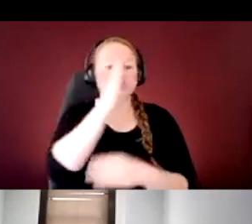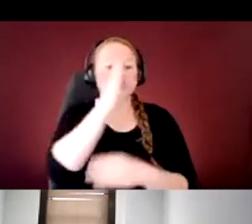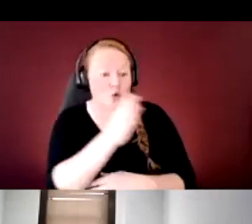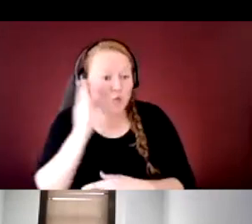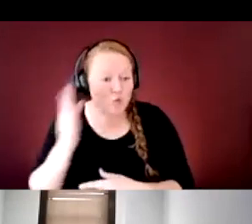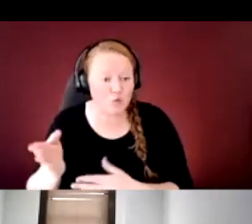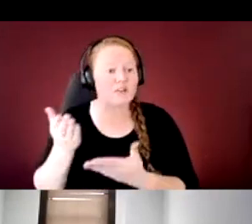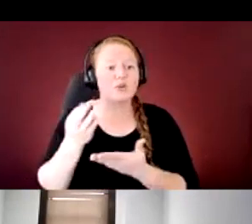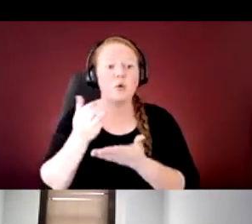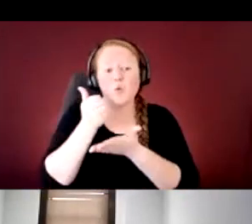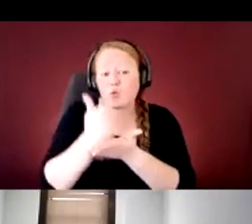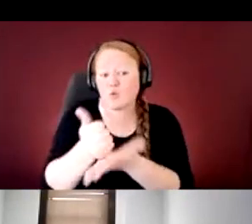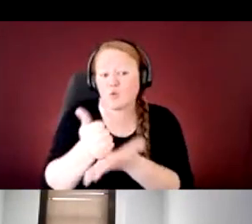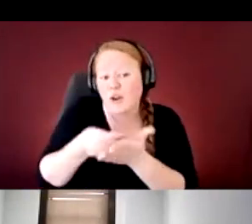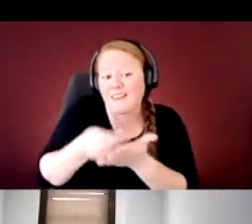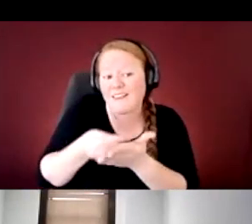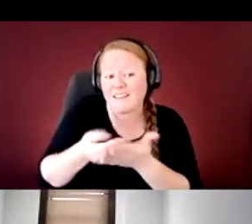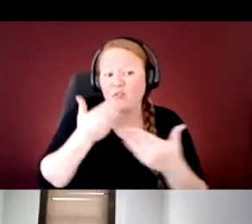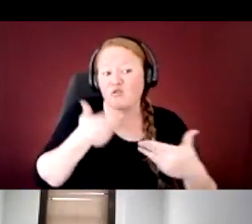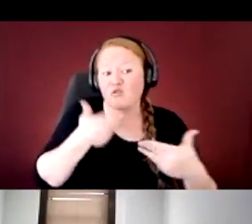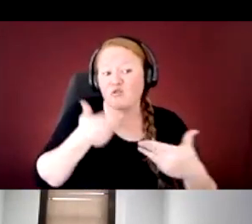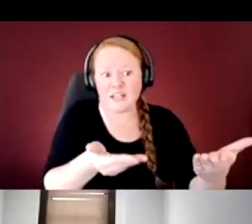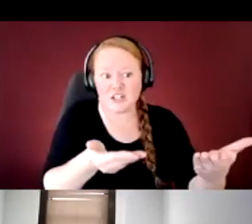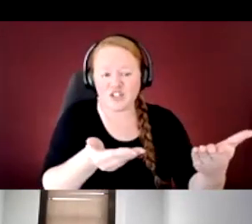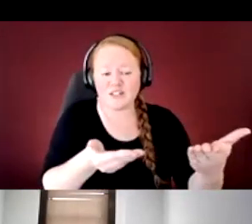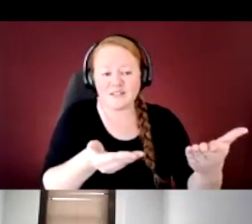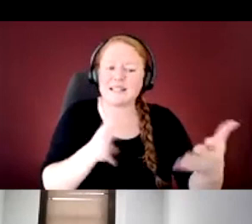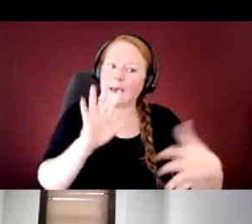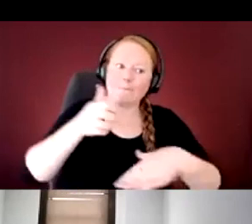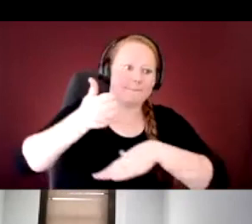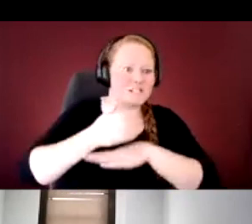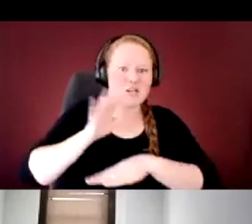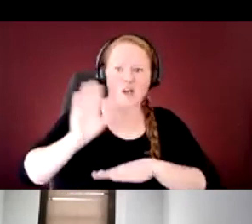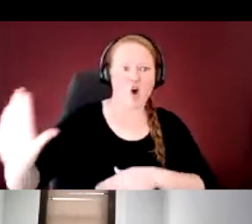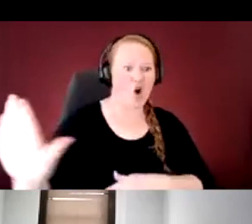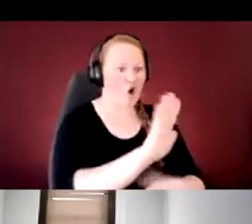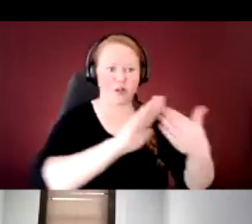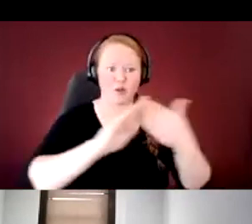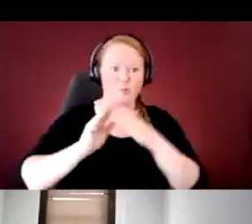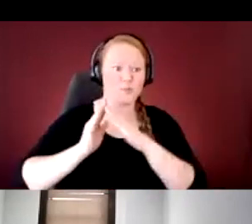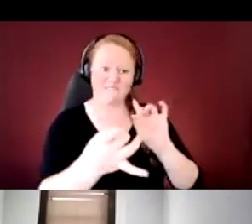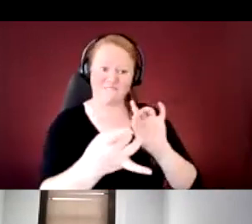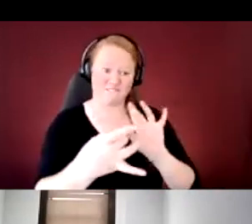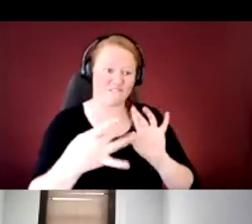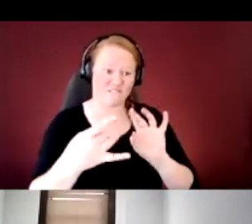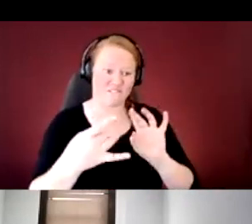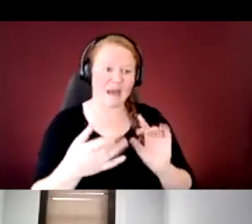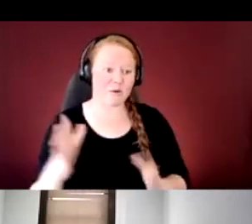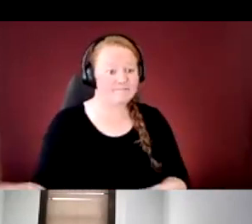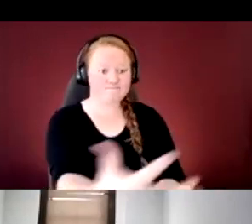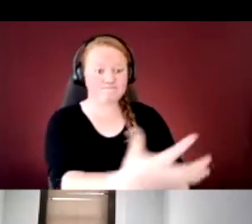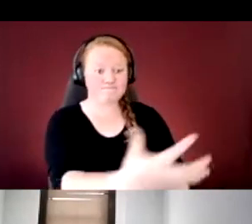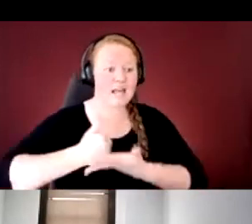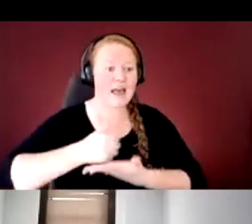under scrutiny adjustment until the very end, based on all the community feedback we have gotten. All this work done by a